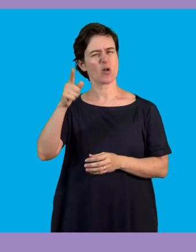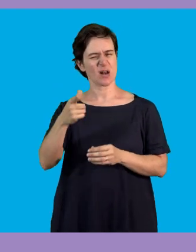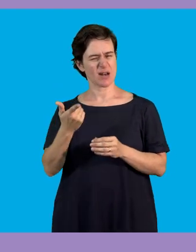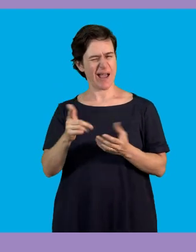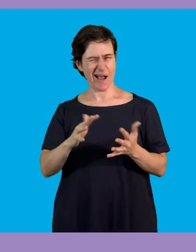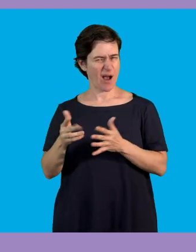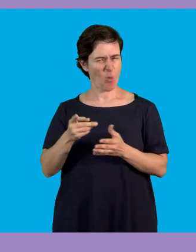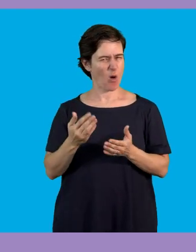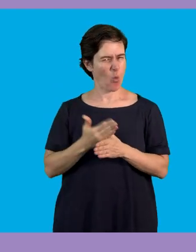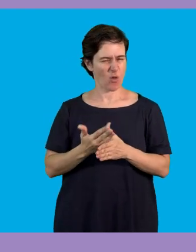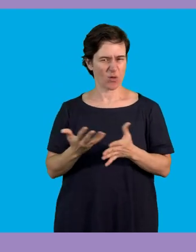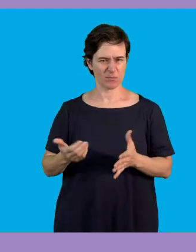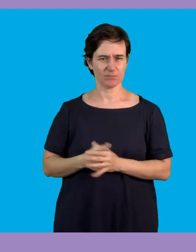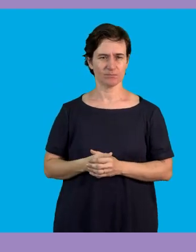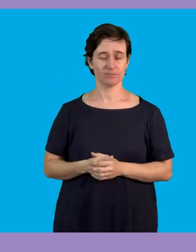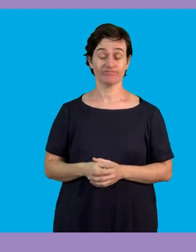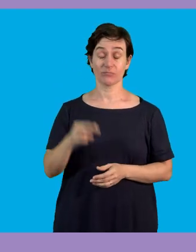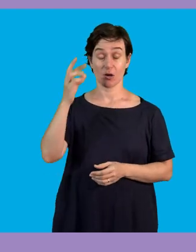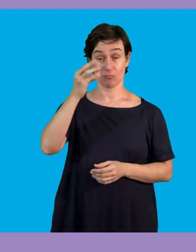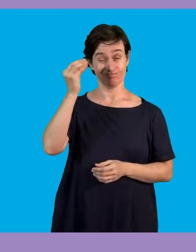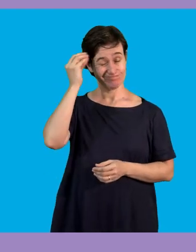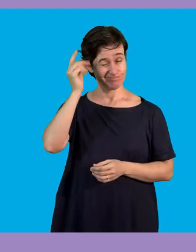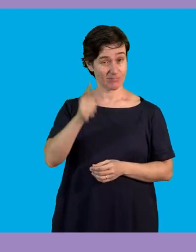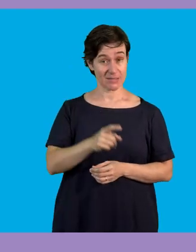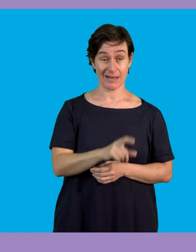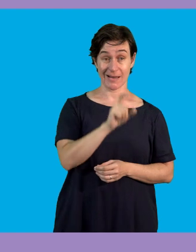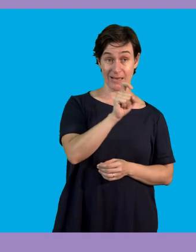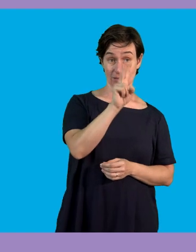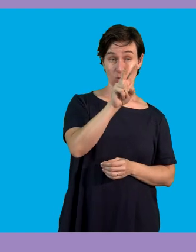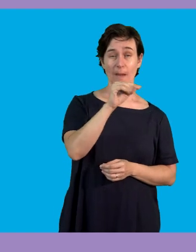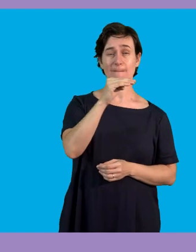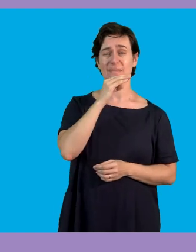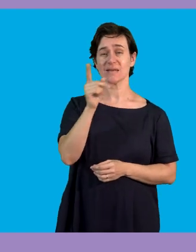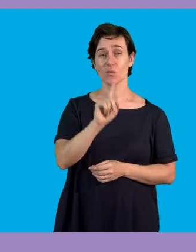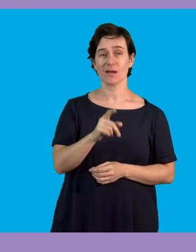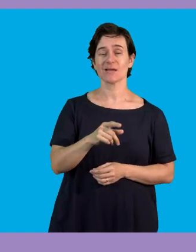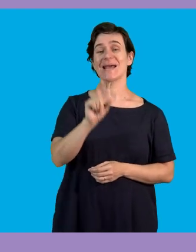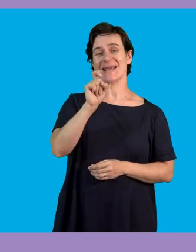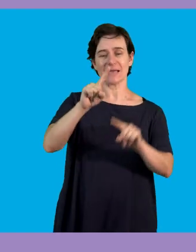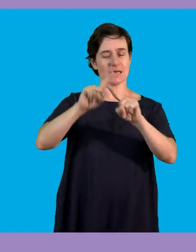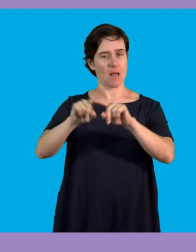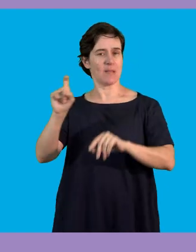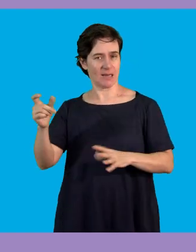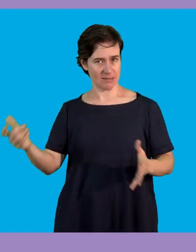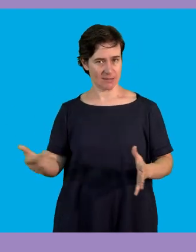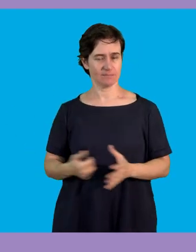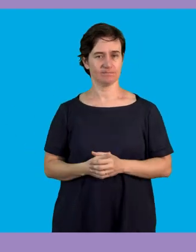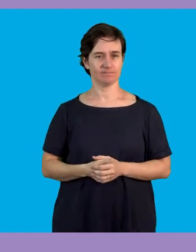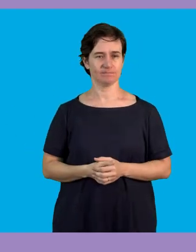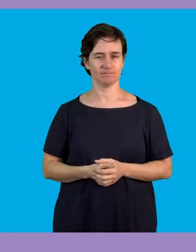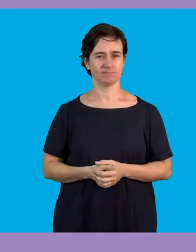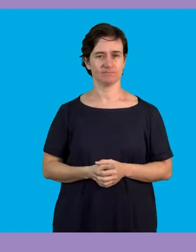equations. Just a reminder that x squared equals to x multiplied by